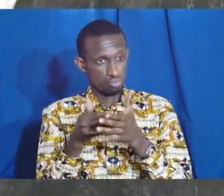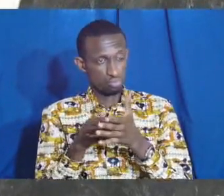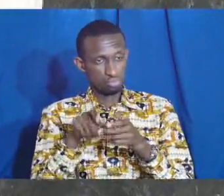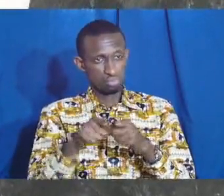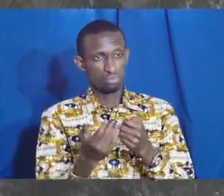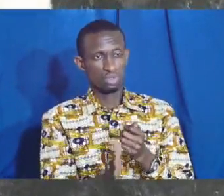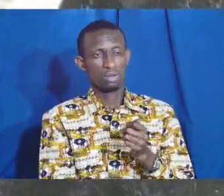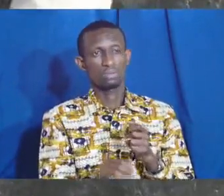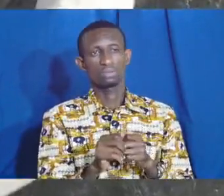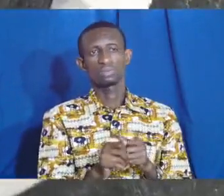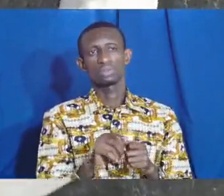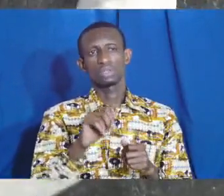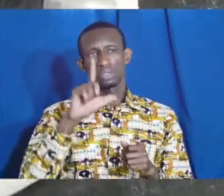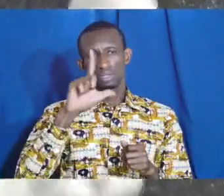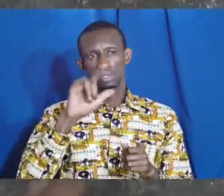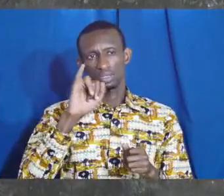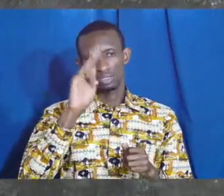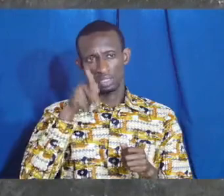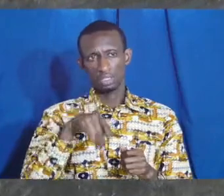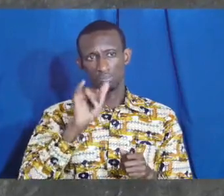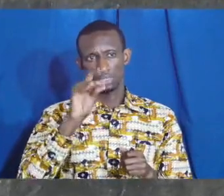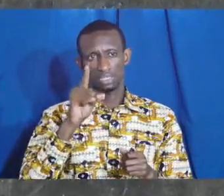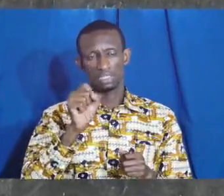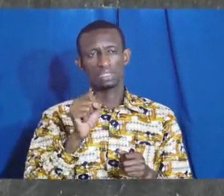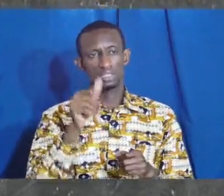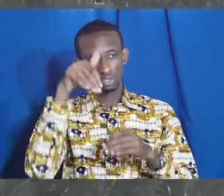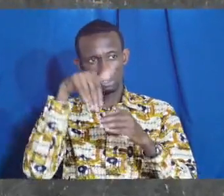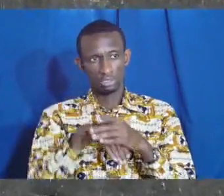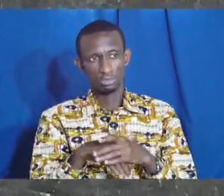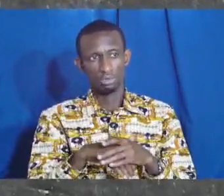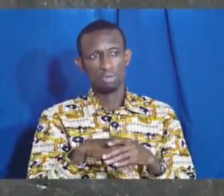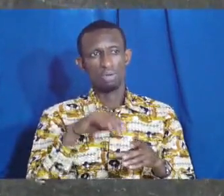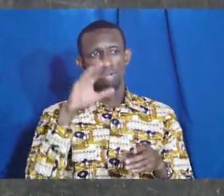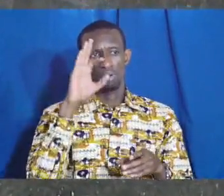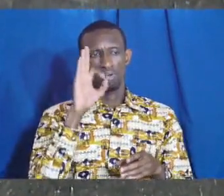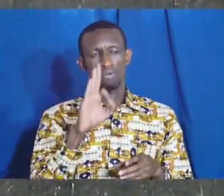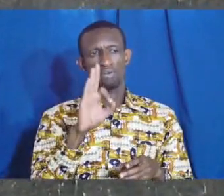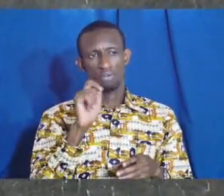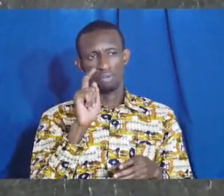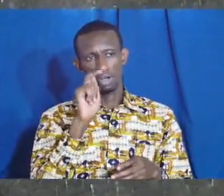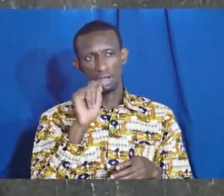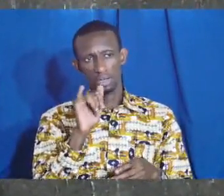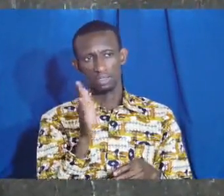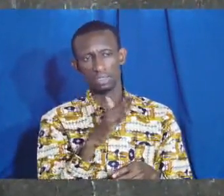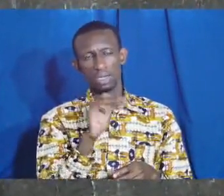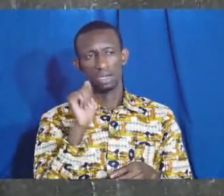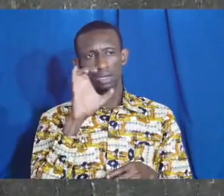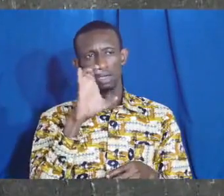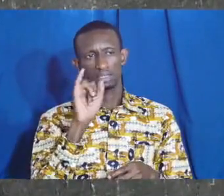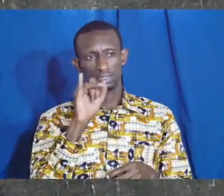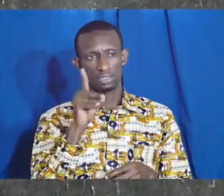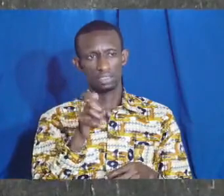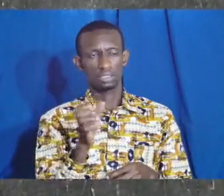lipids into fatty acids and glycerol. Good, fatty acids and